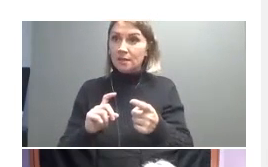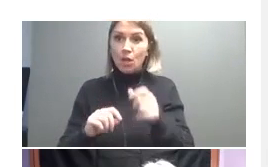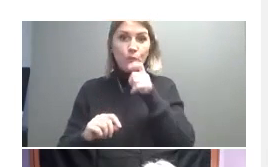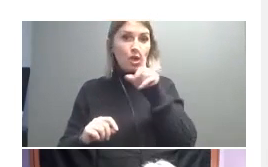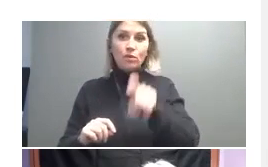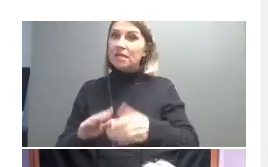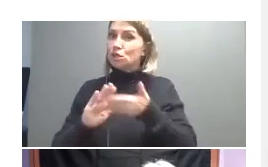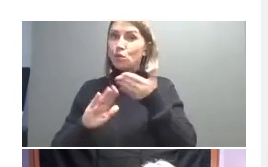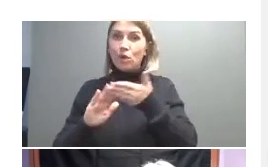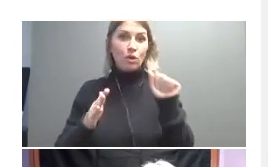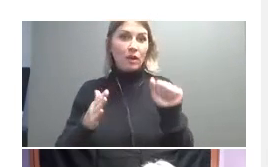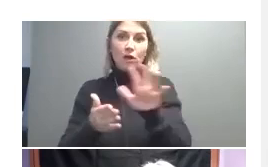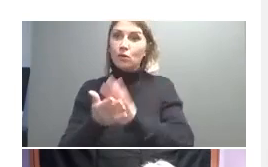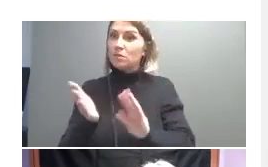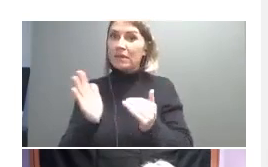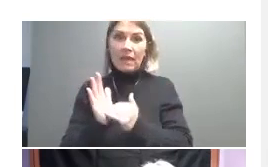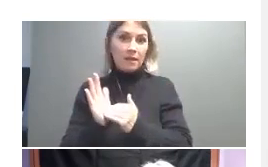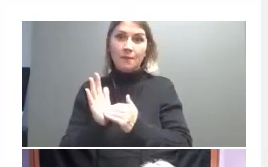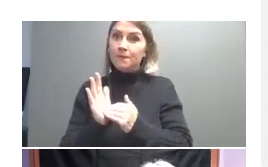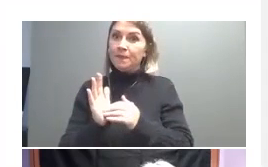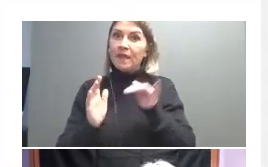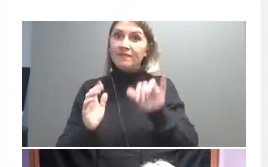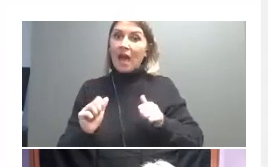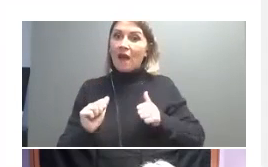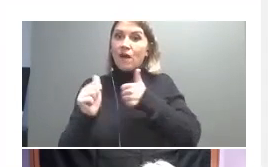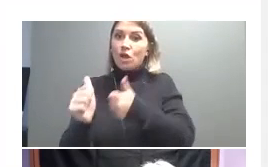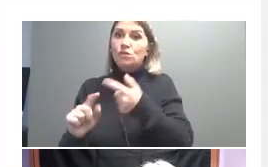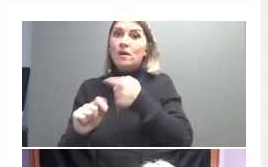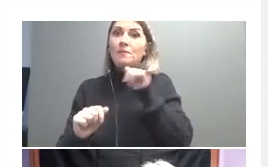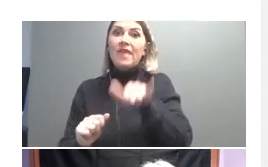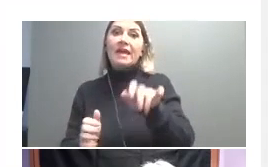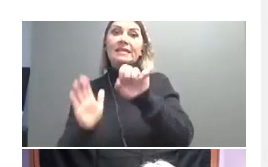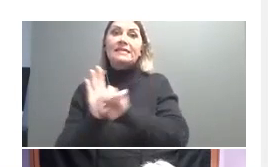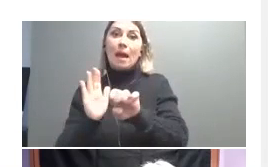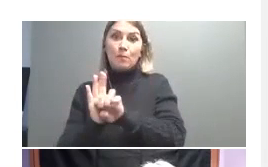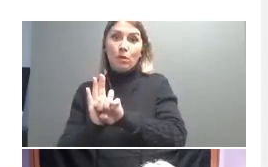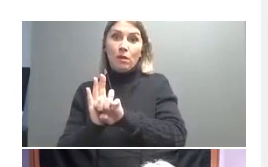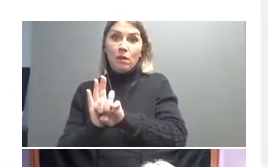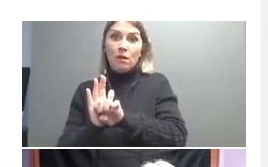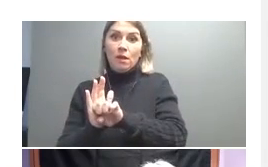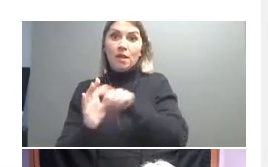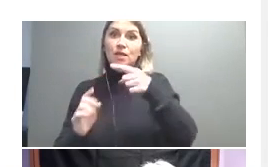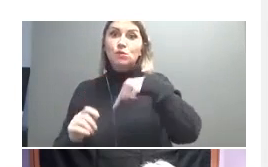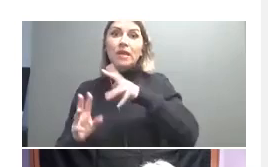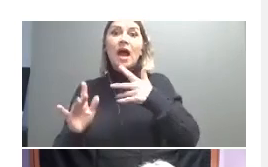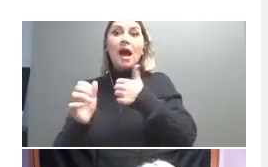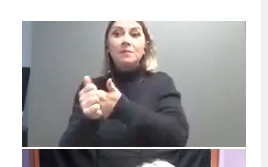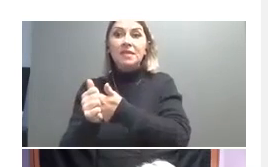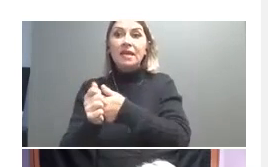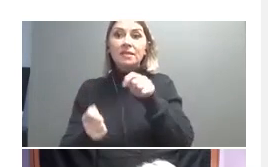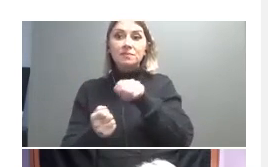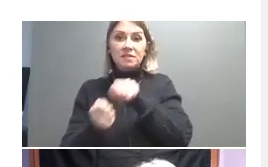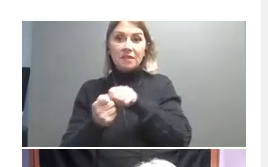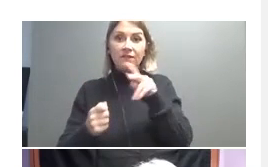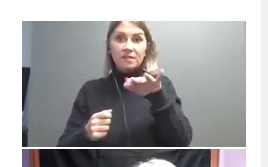our algorithm again, because that follows from this particular example. Because since we updated certain vertices, only